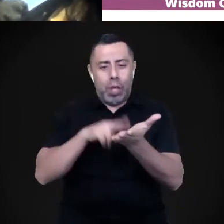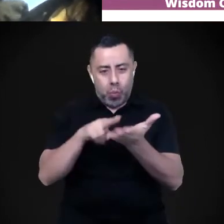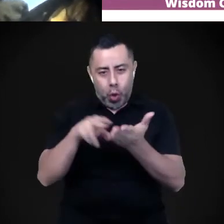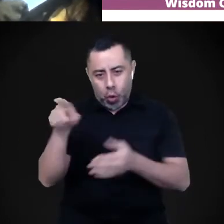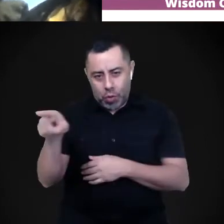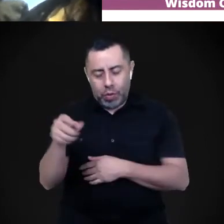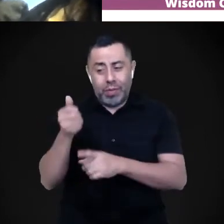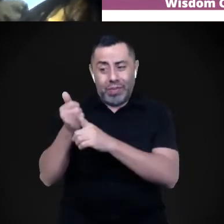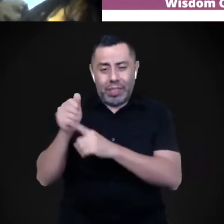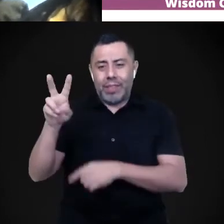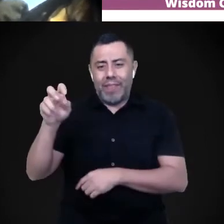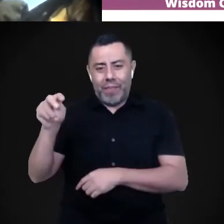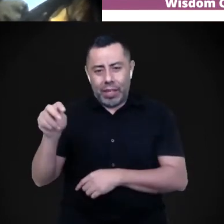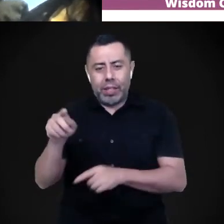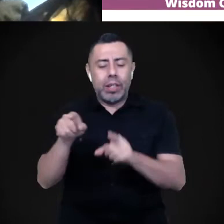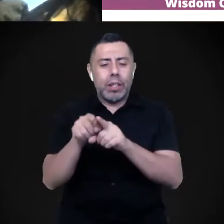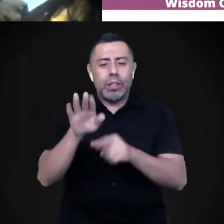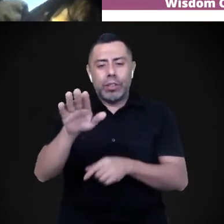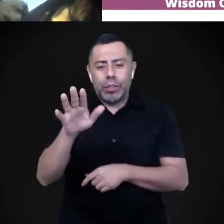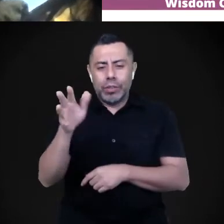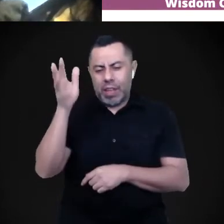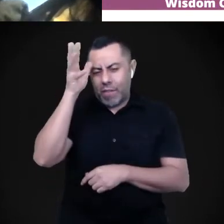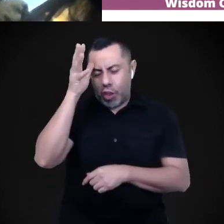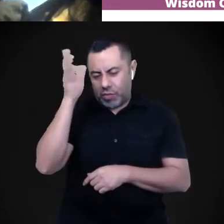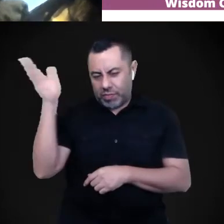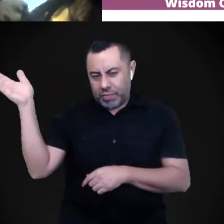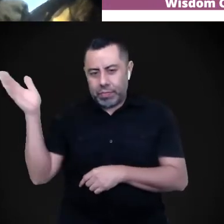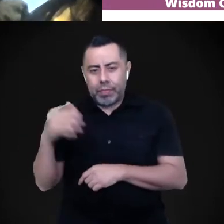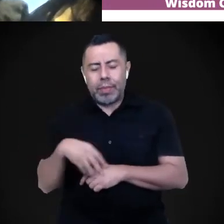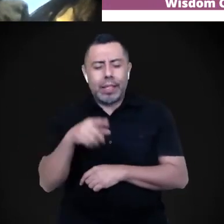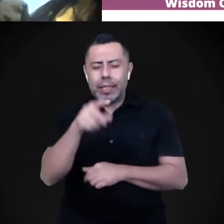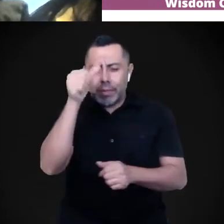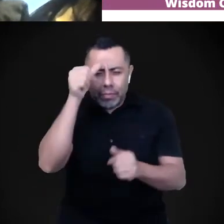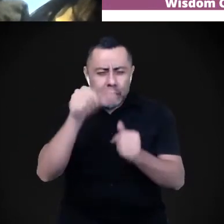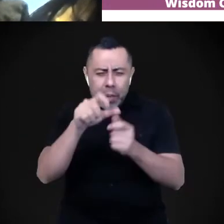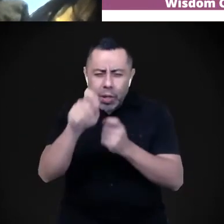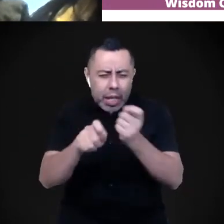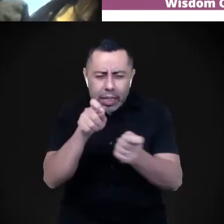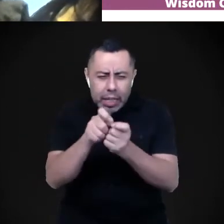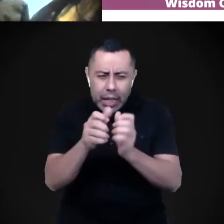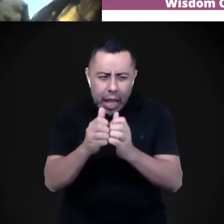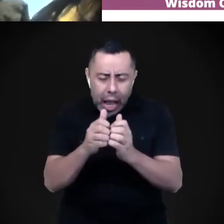late father. And so that she doesn't quite remember, but she thinks that they